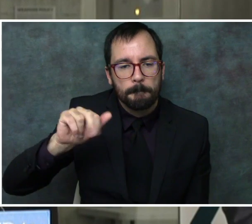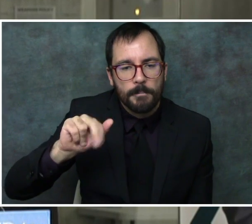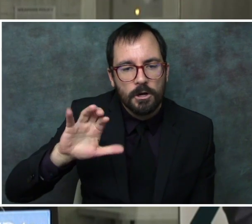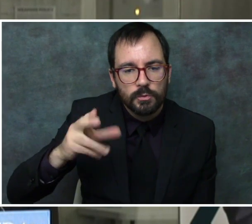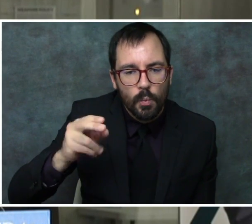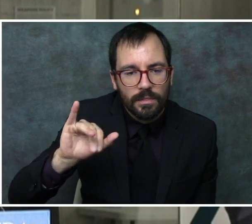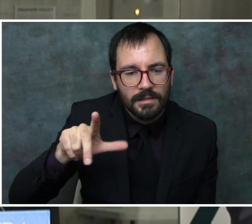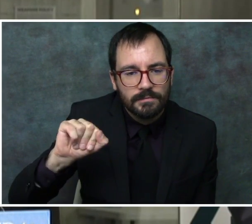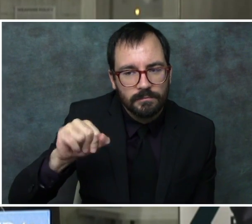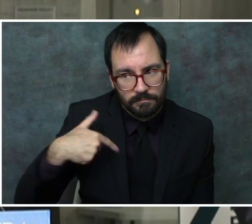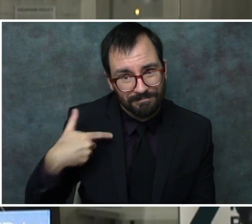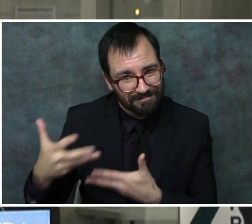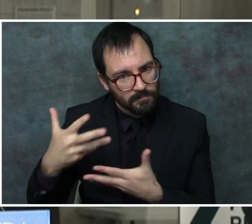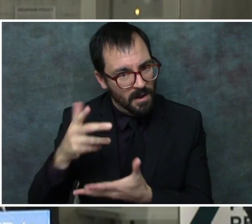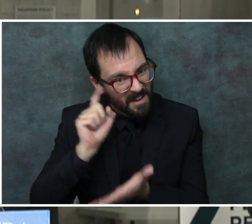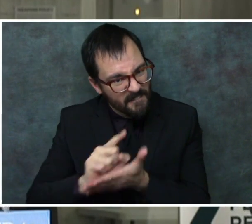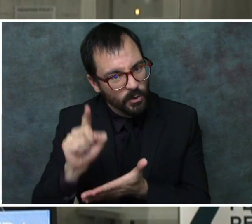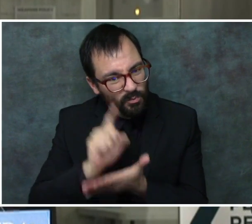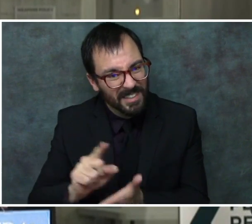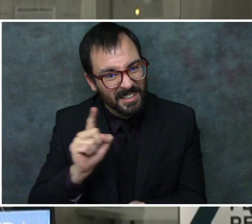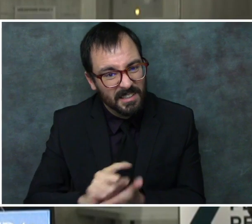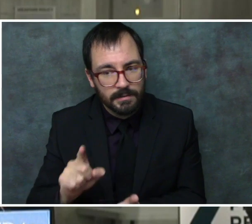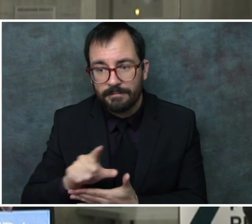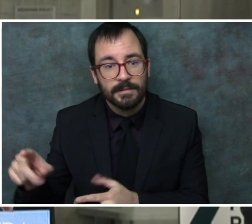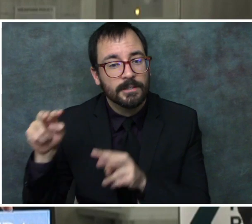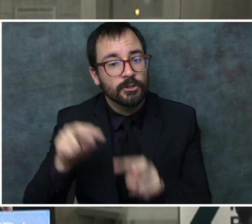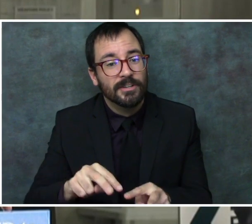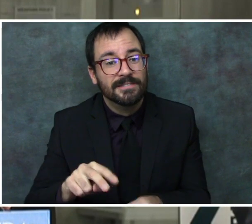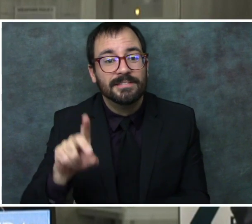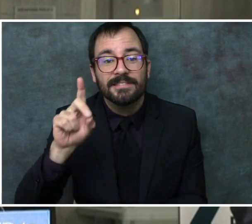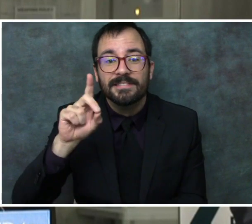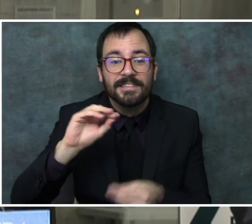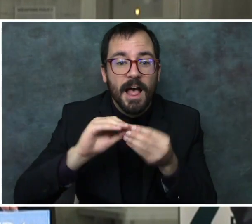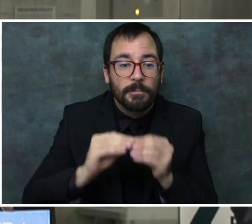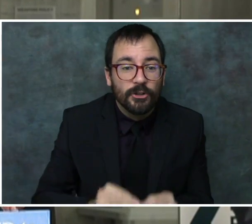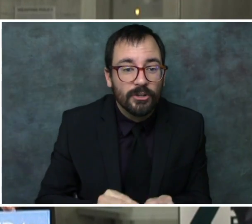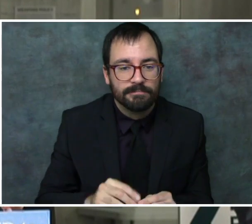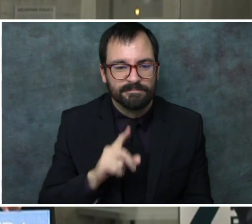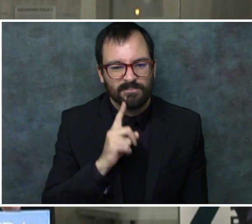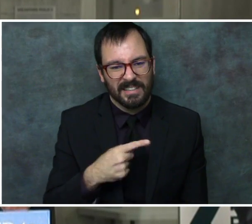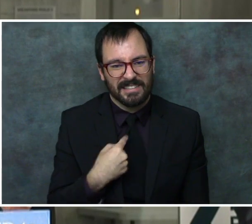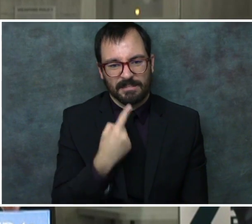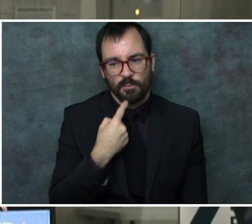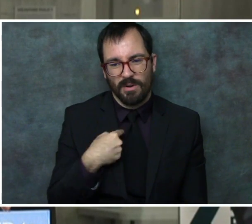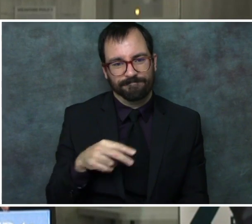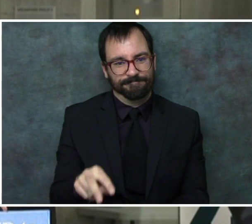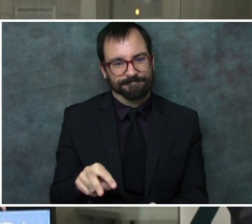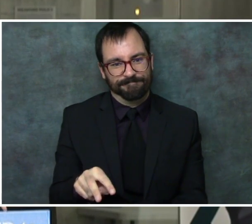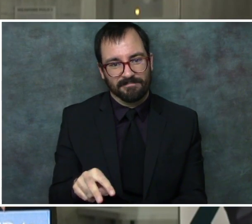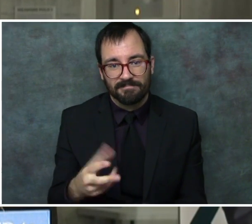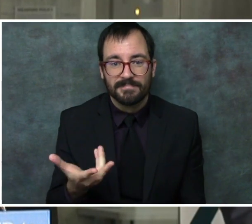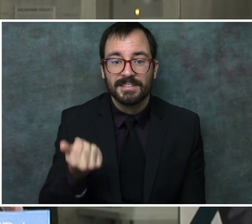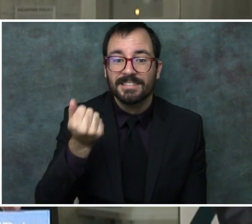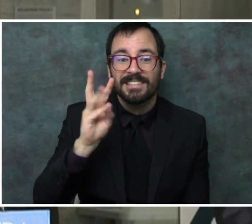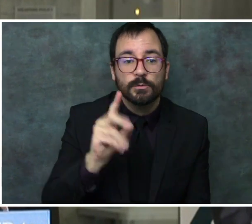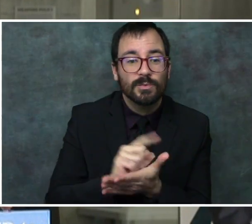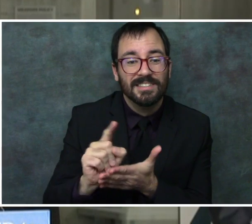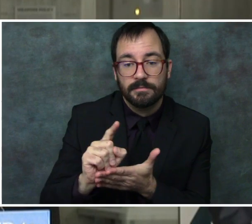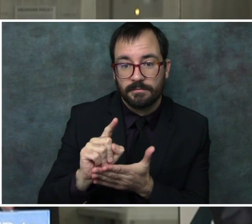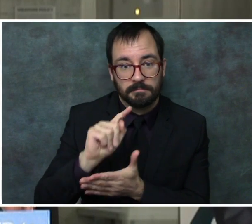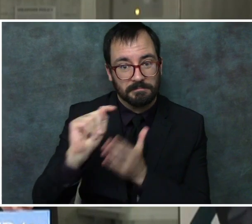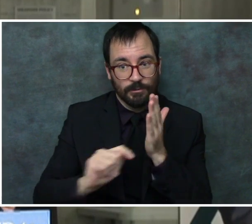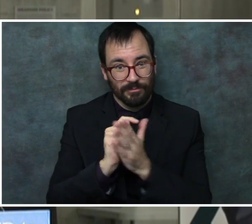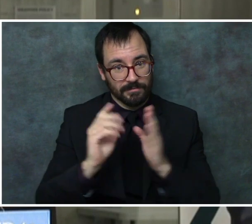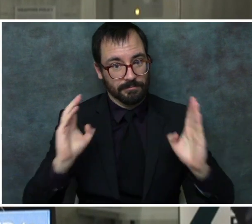It's disappointing that we've had about a 16-week period here in the city of Boston and Massachusetts that we've been an average